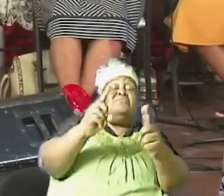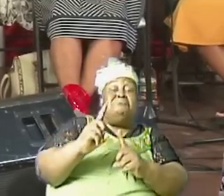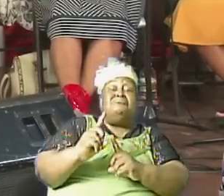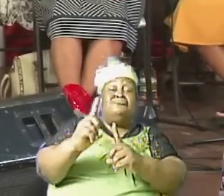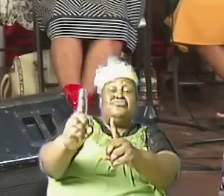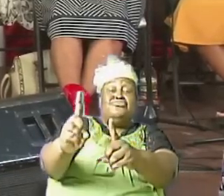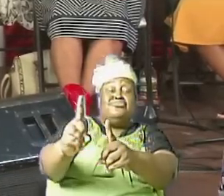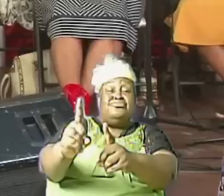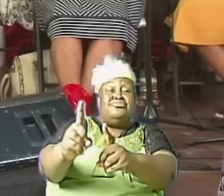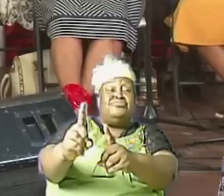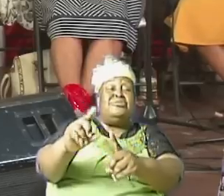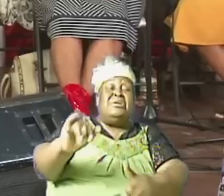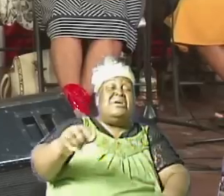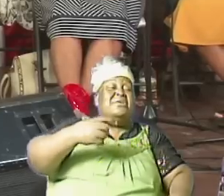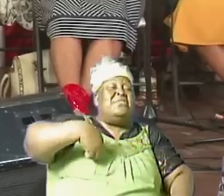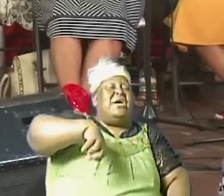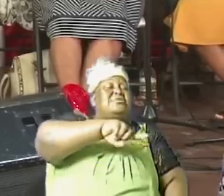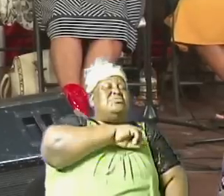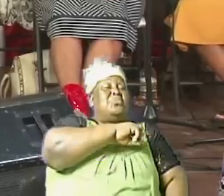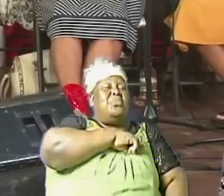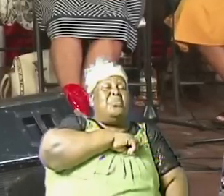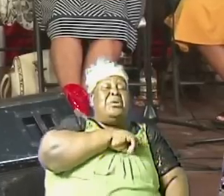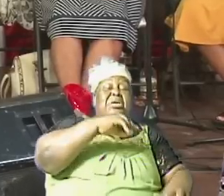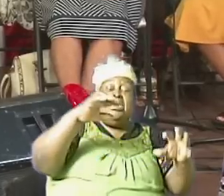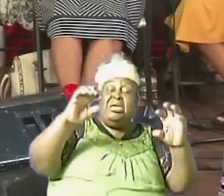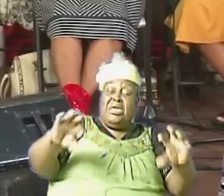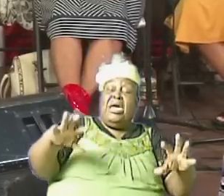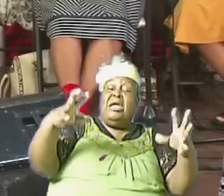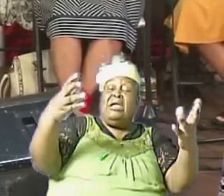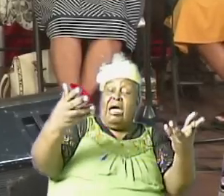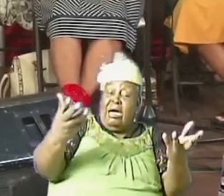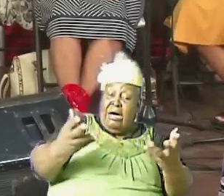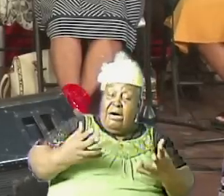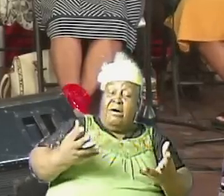us direction that we can achieve